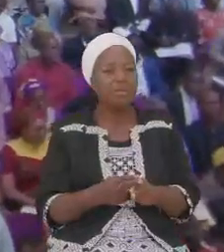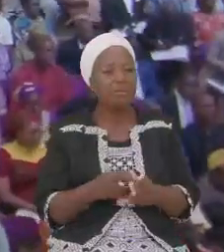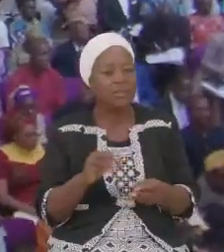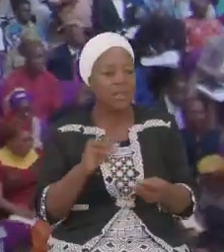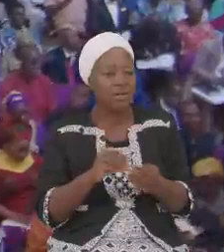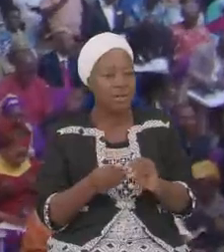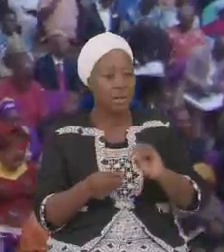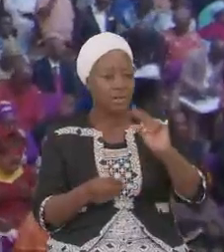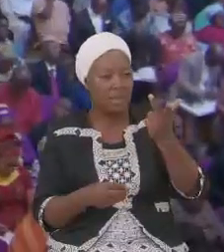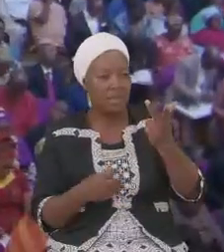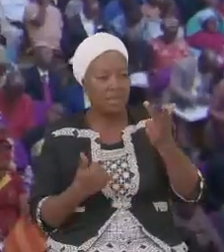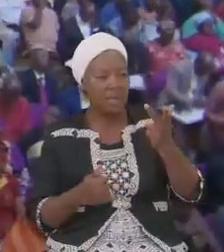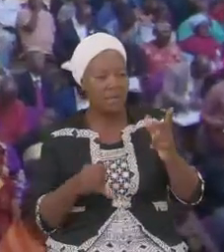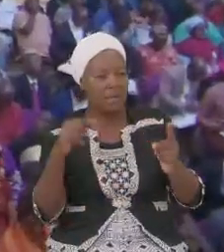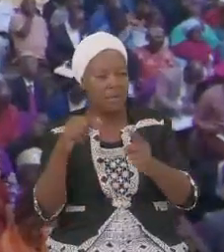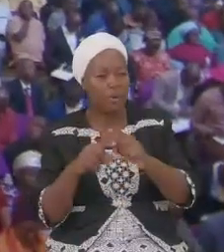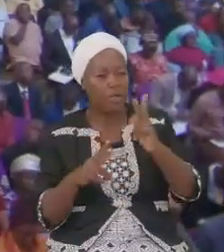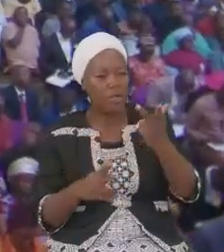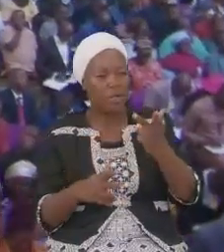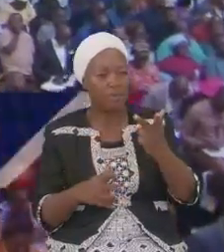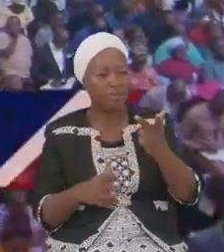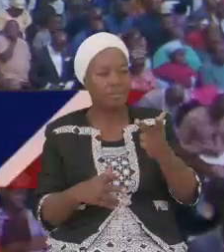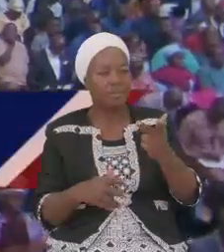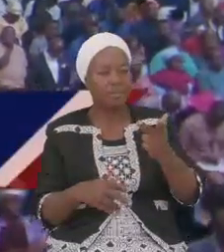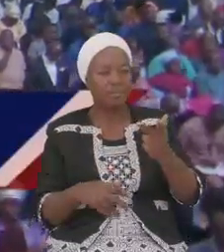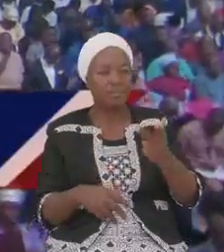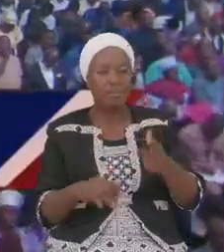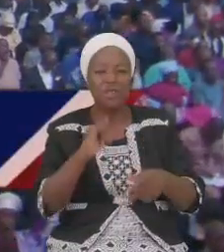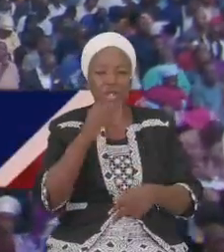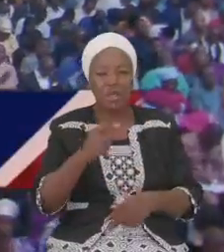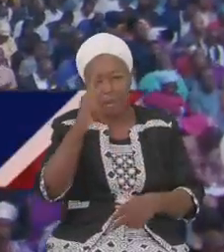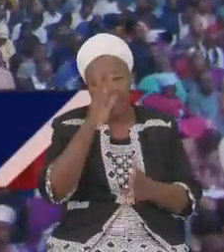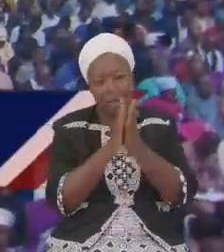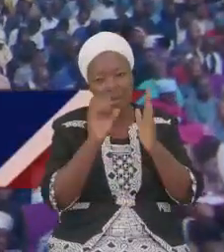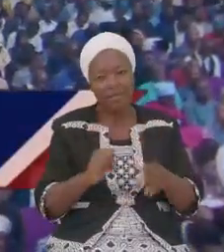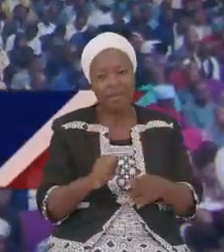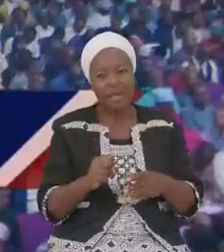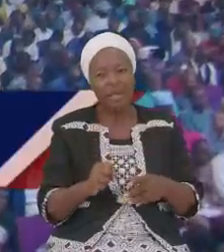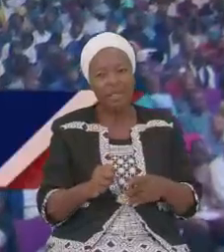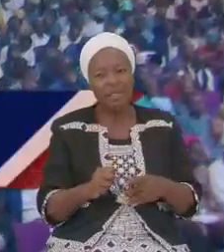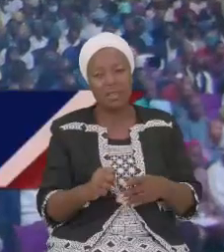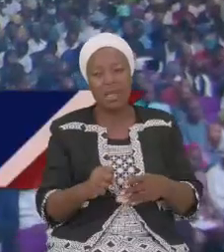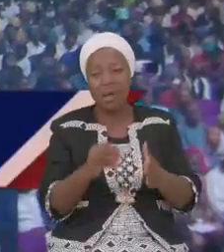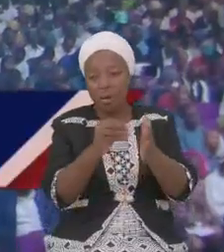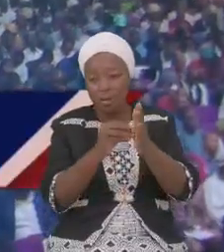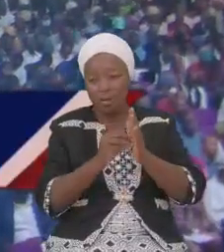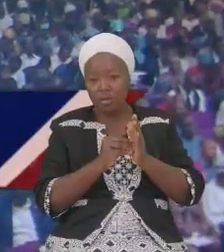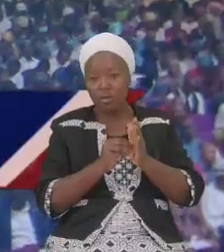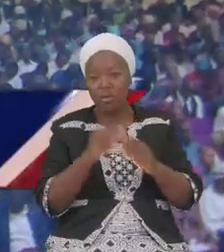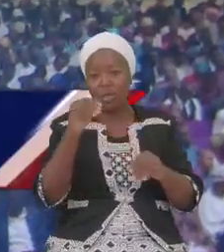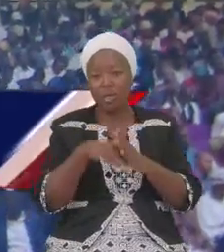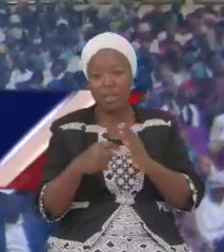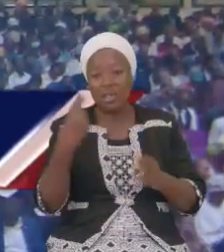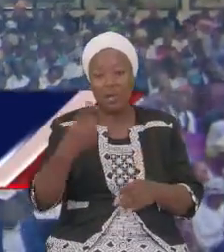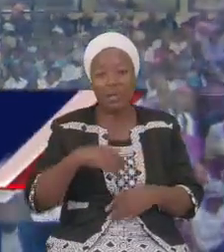number three now is the believer's portion in the everlasting covenant. The